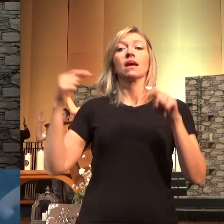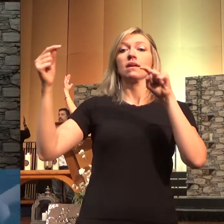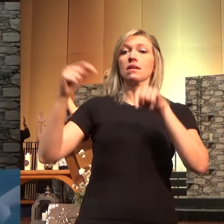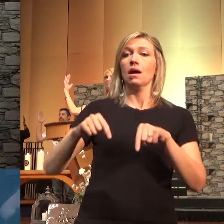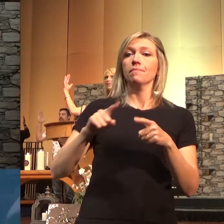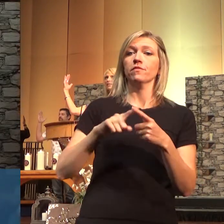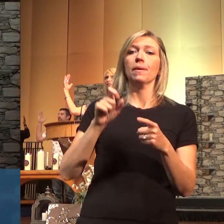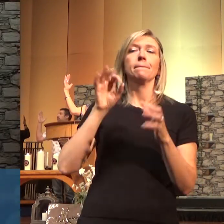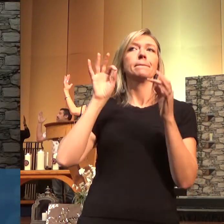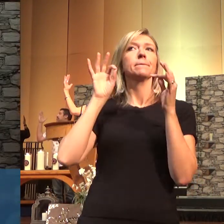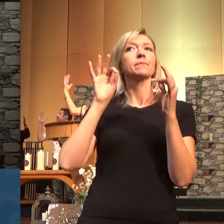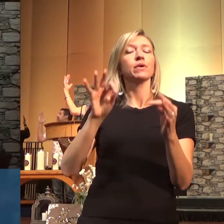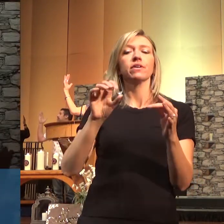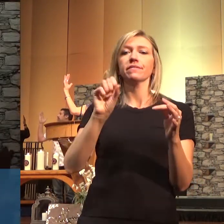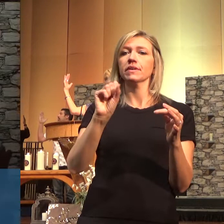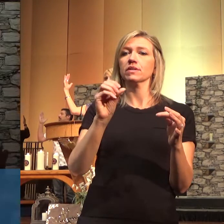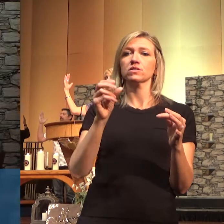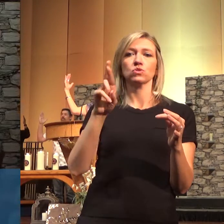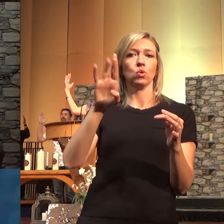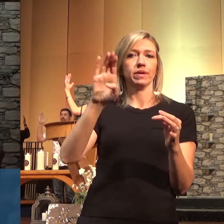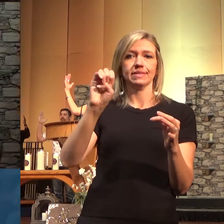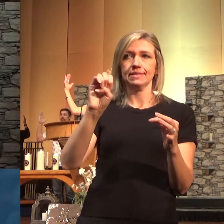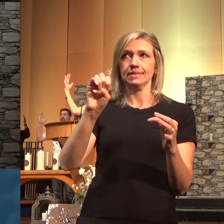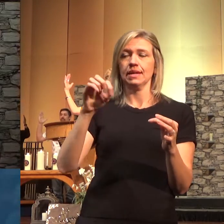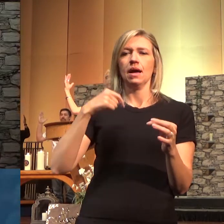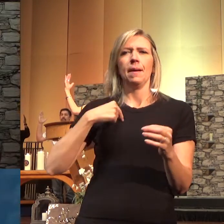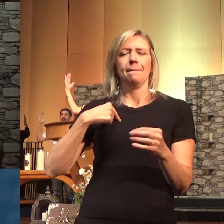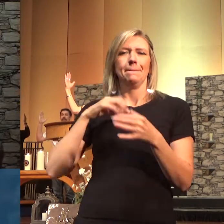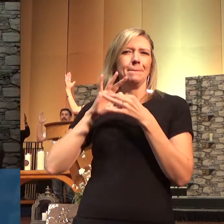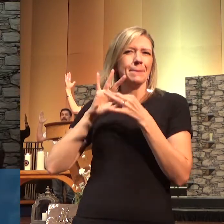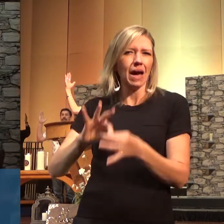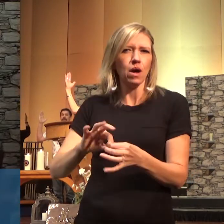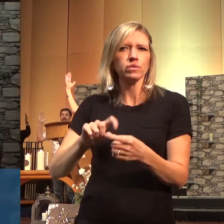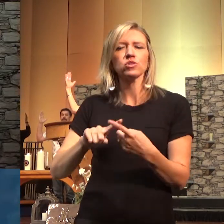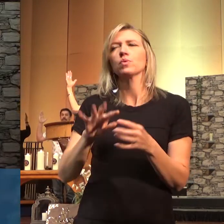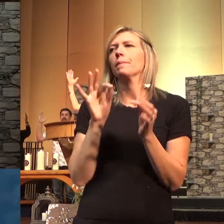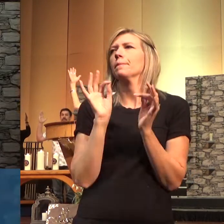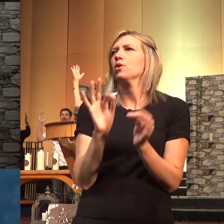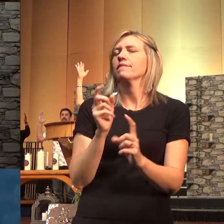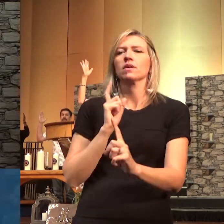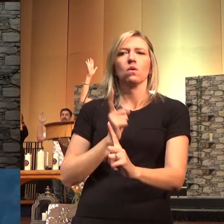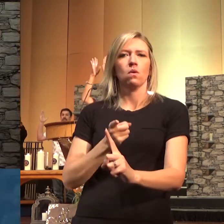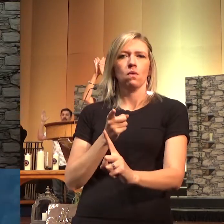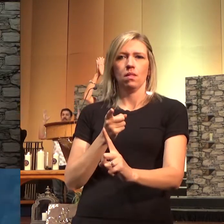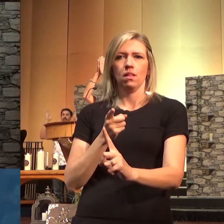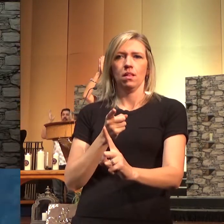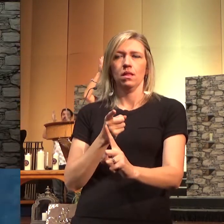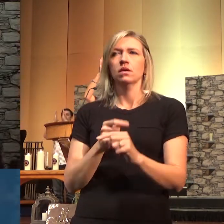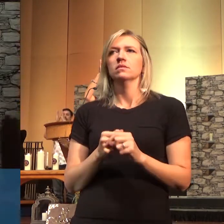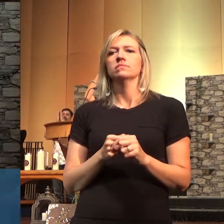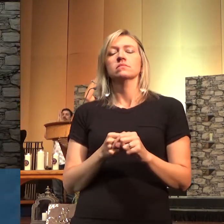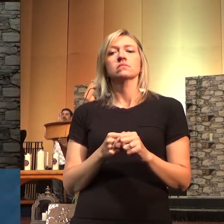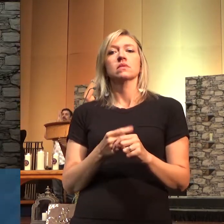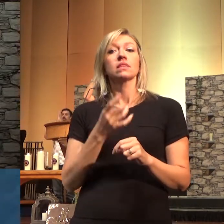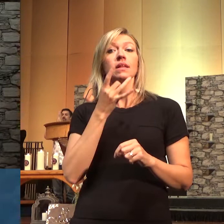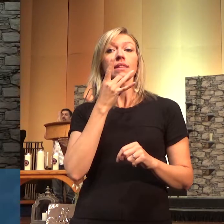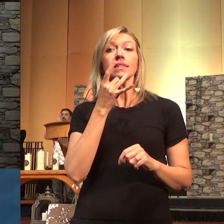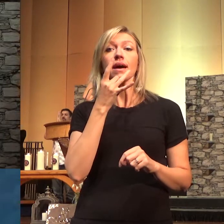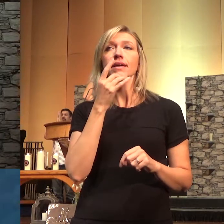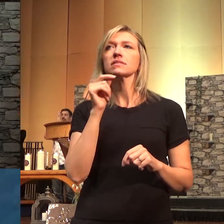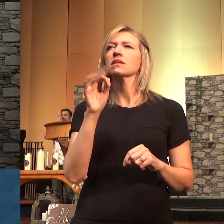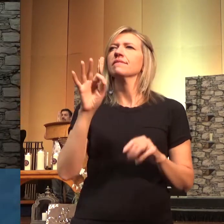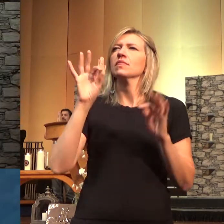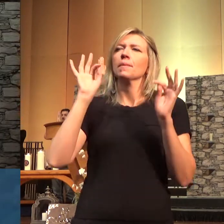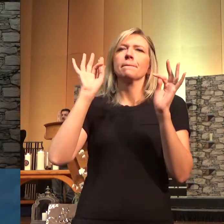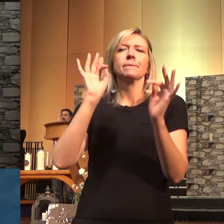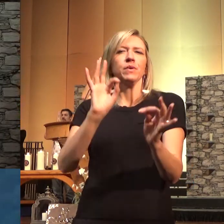I come from a perfect source, and I am bound to a perfect goal. The